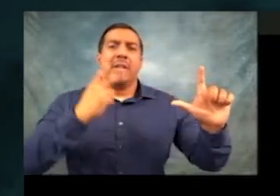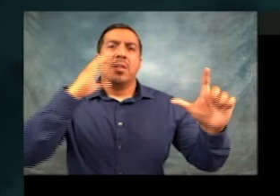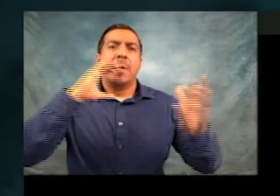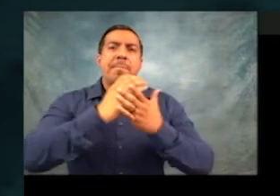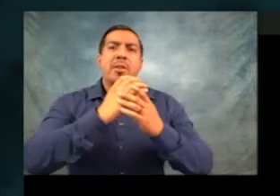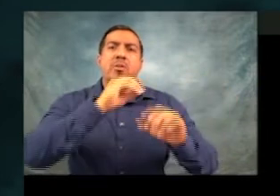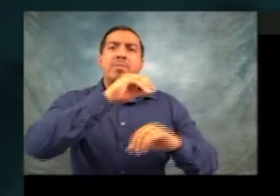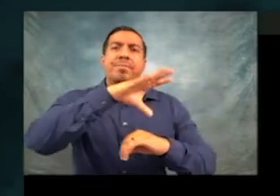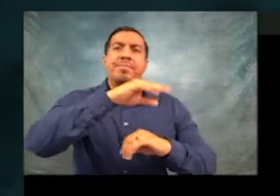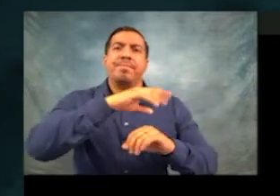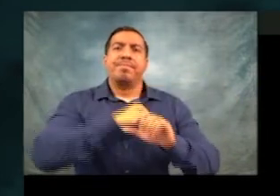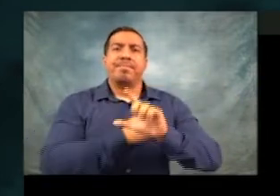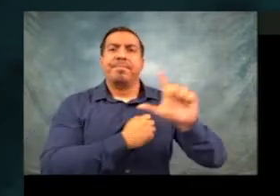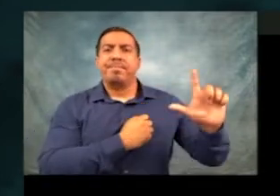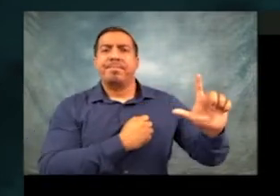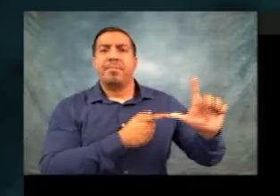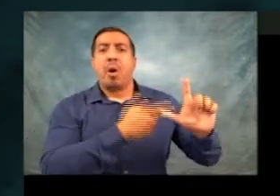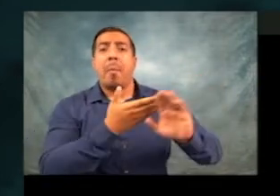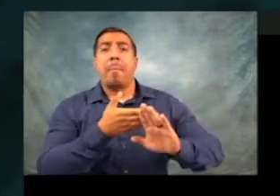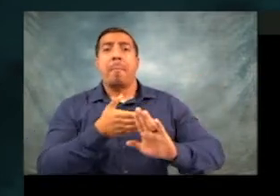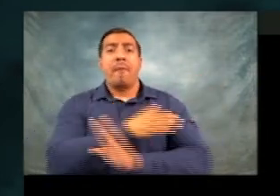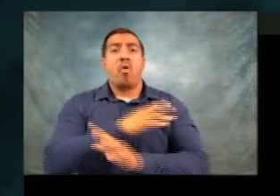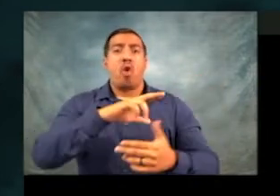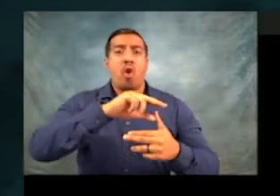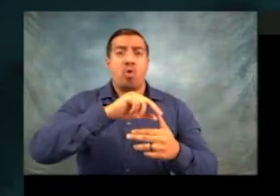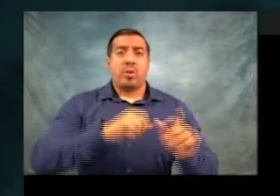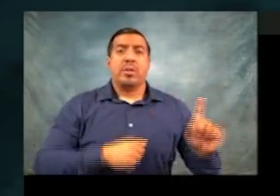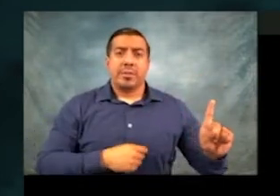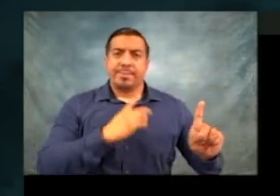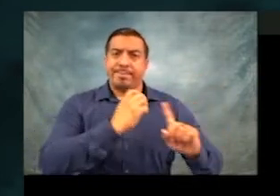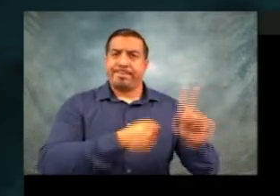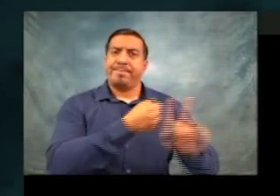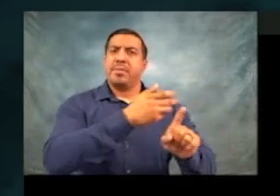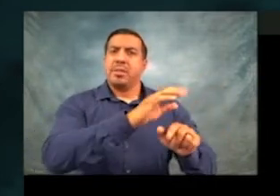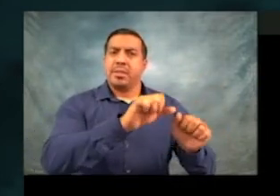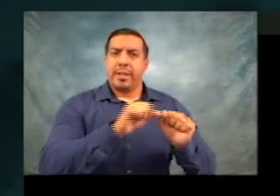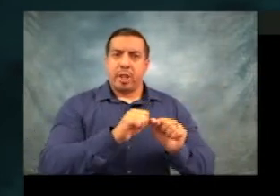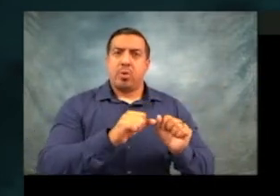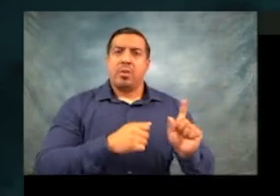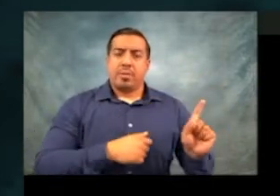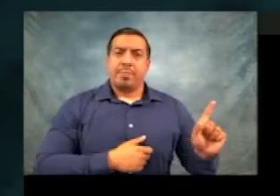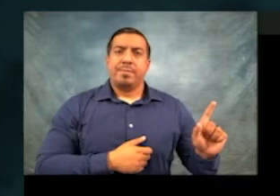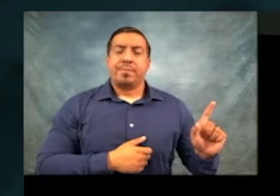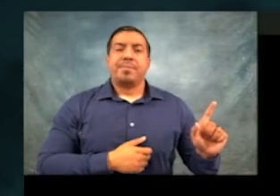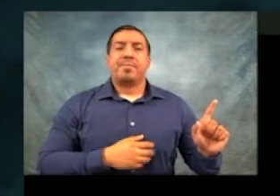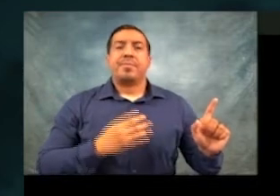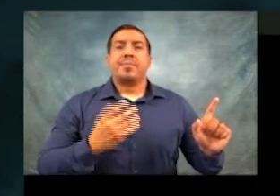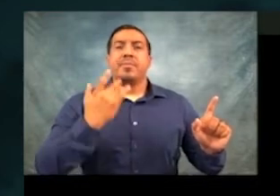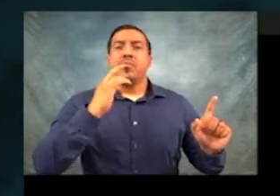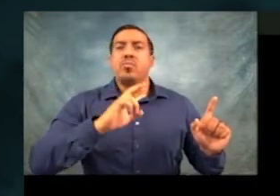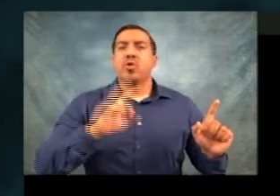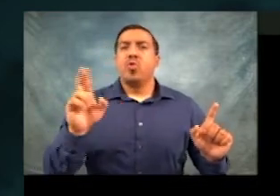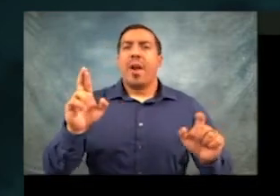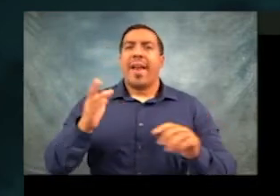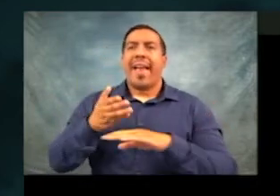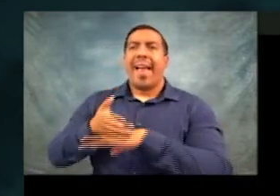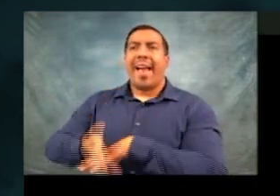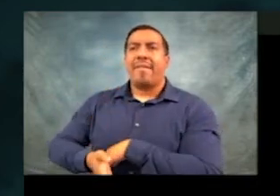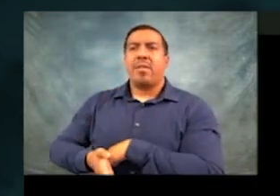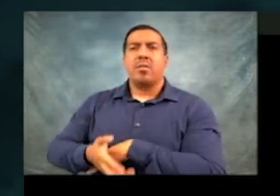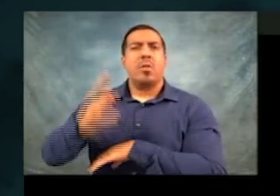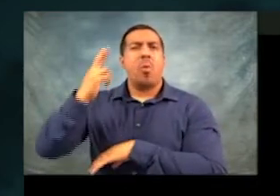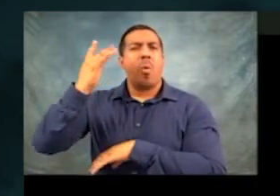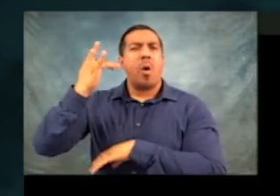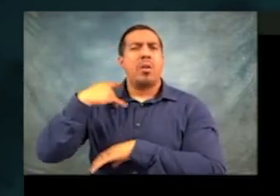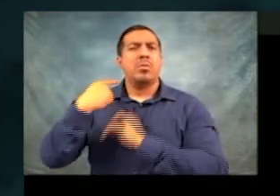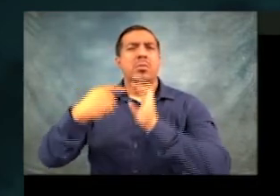of before the hurricane impacted the area. On the right, you can see it afterwards. And the reason I show